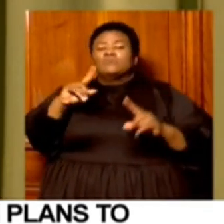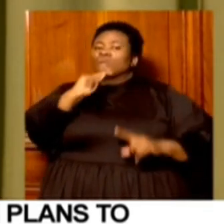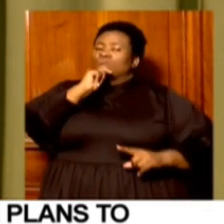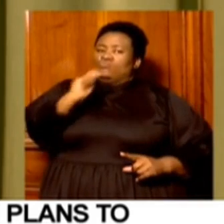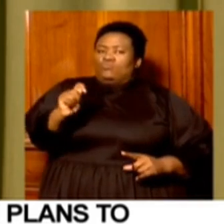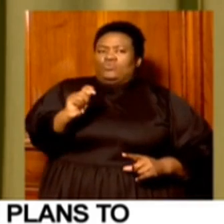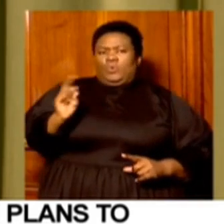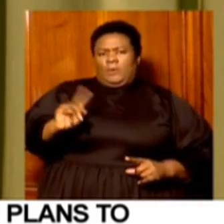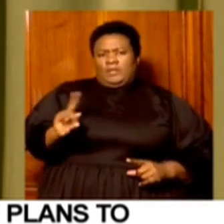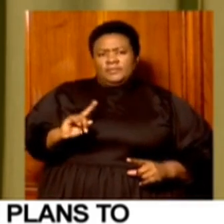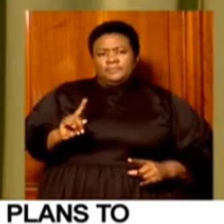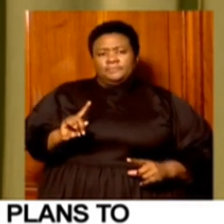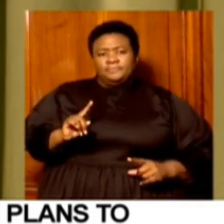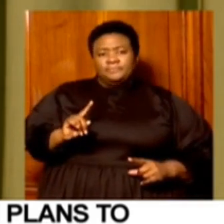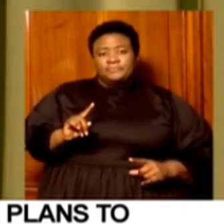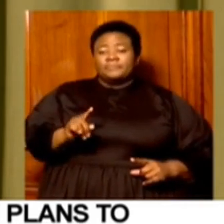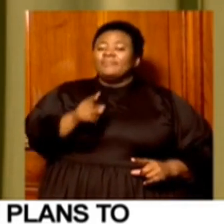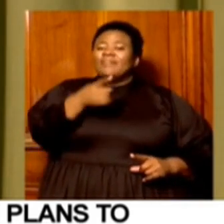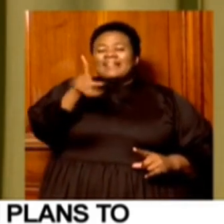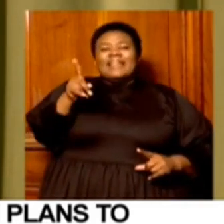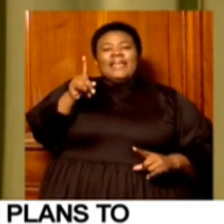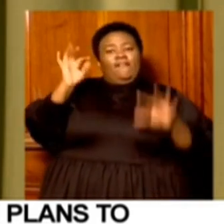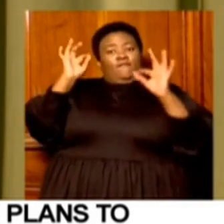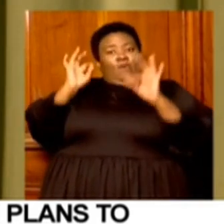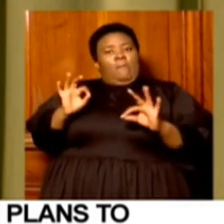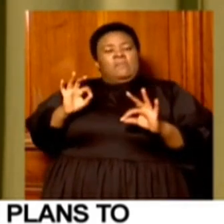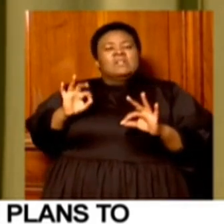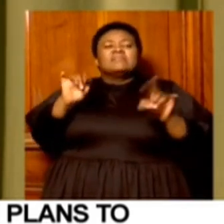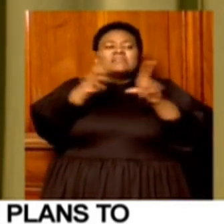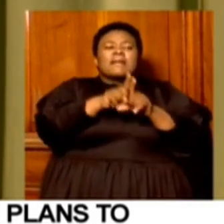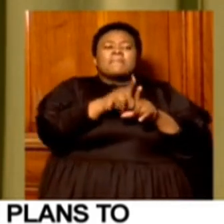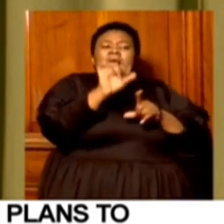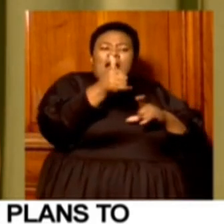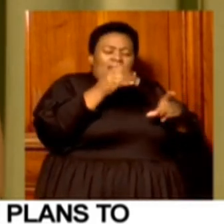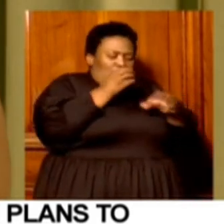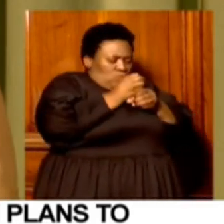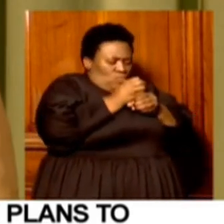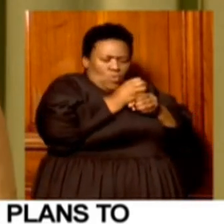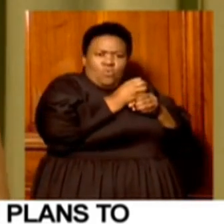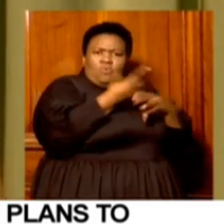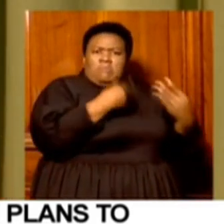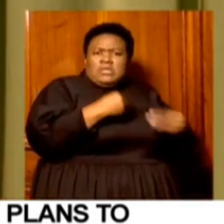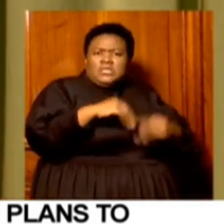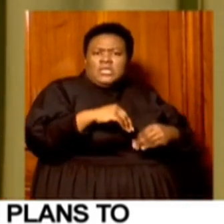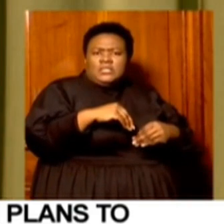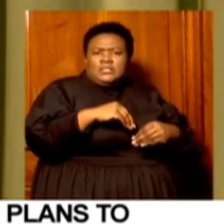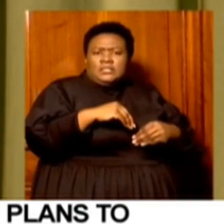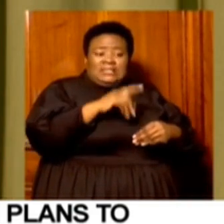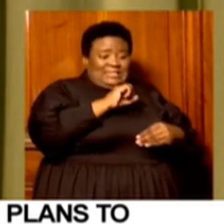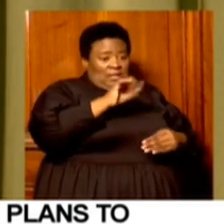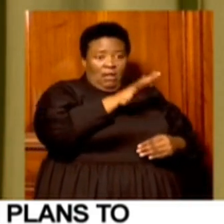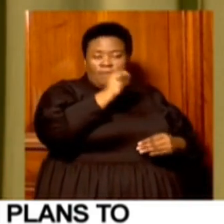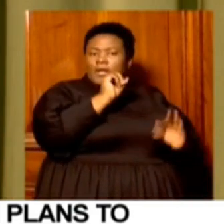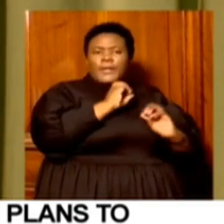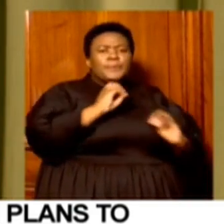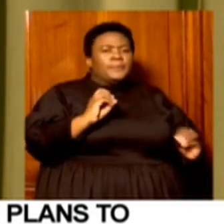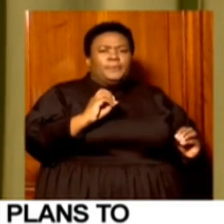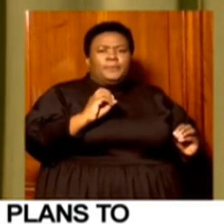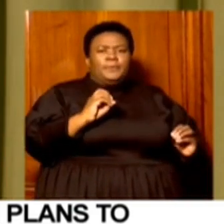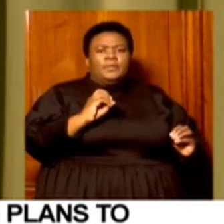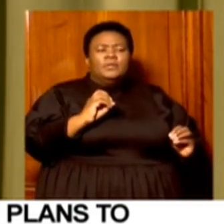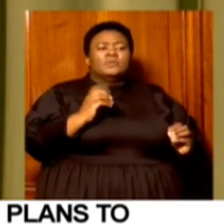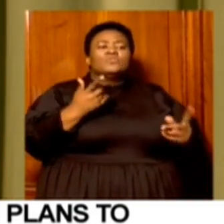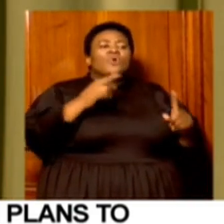that they are not formalized like other small, medium, macro enterprises in the country to be